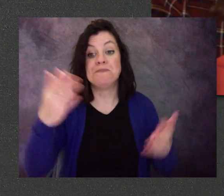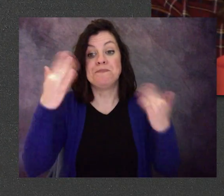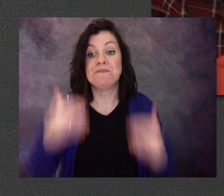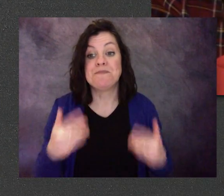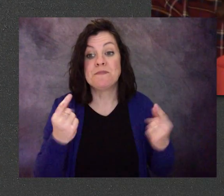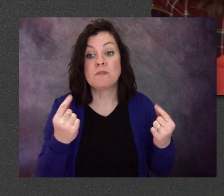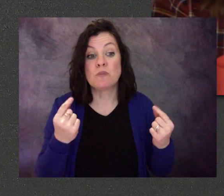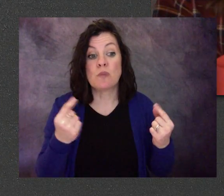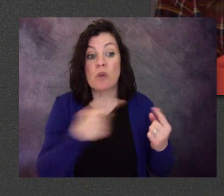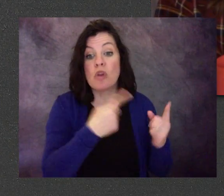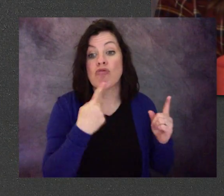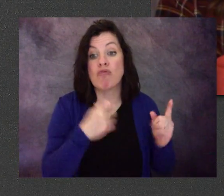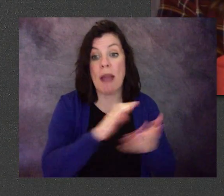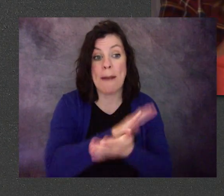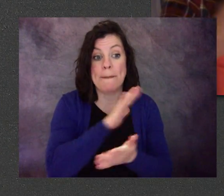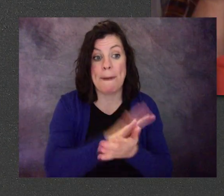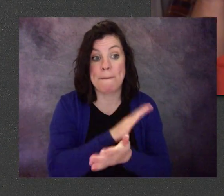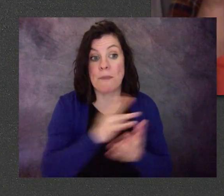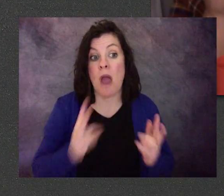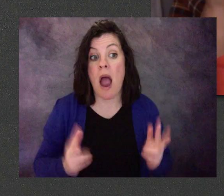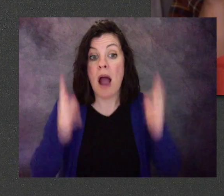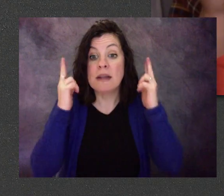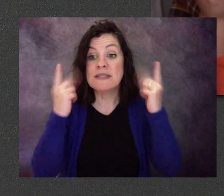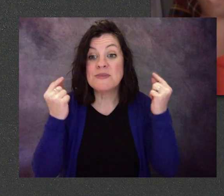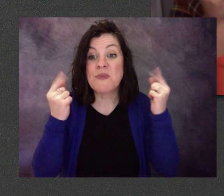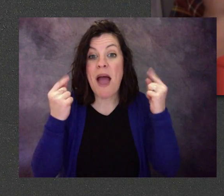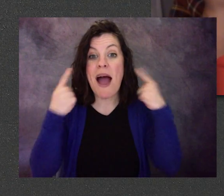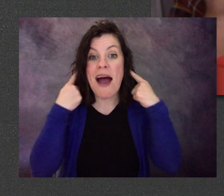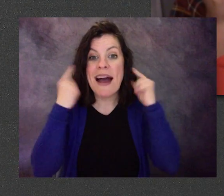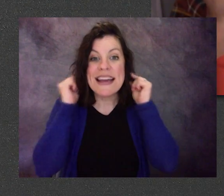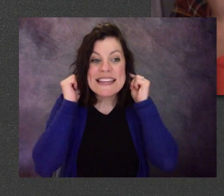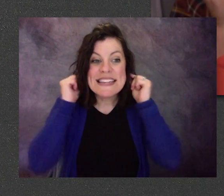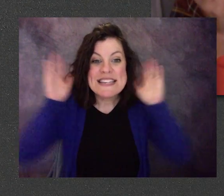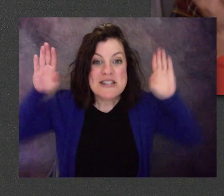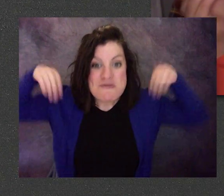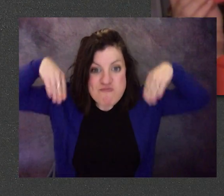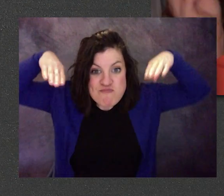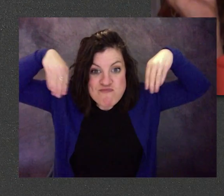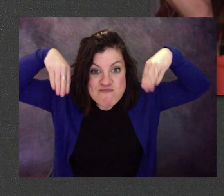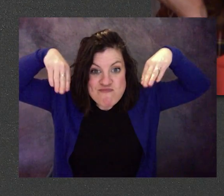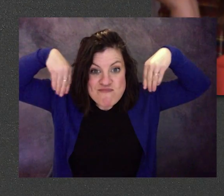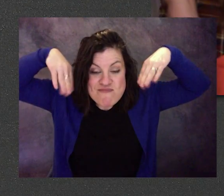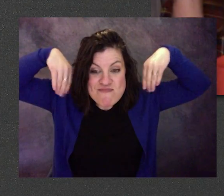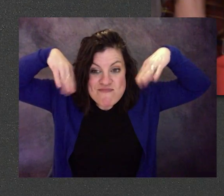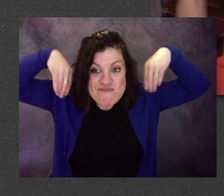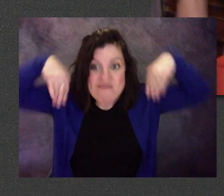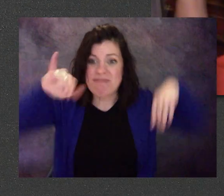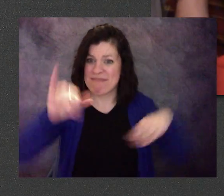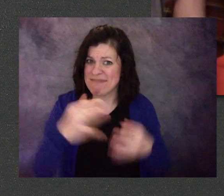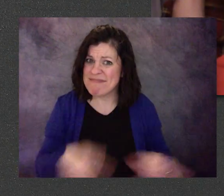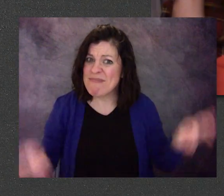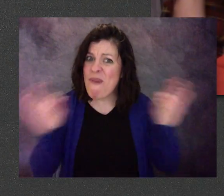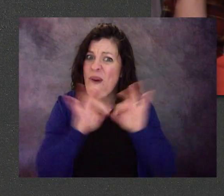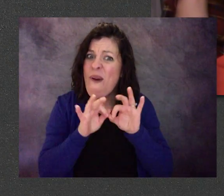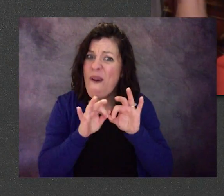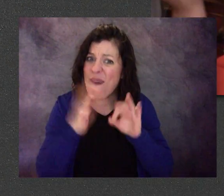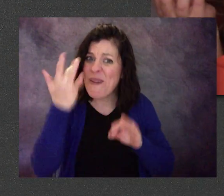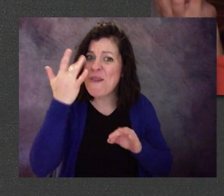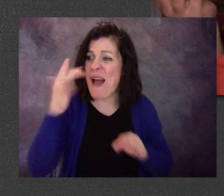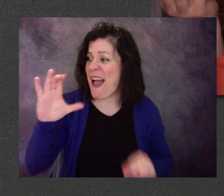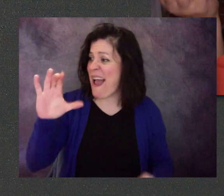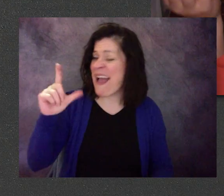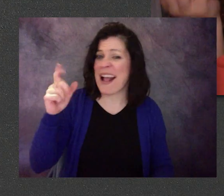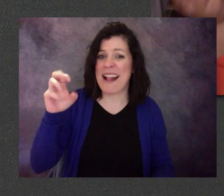red paper and cut out 2 Clifford ears. That is the most important part because Clifford, the dog,